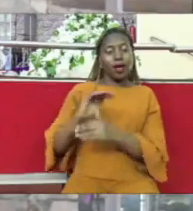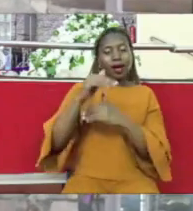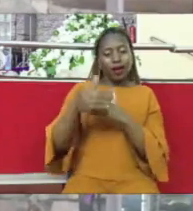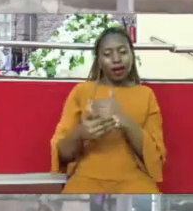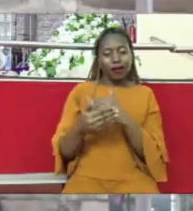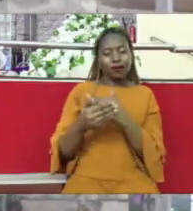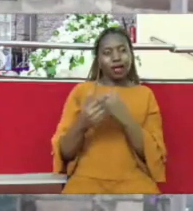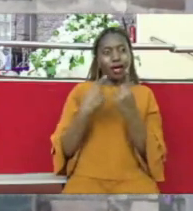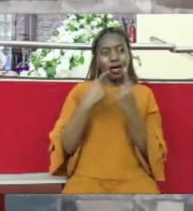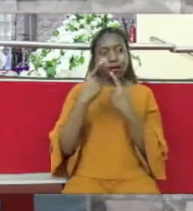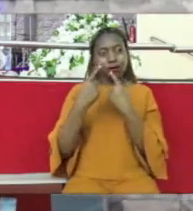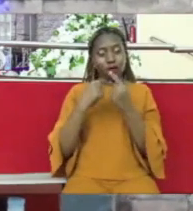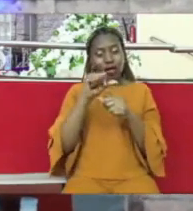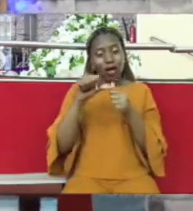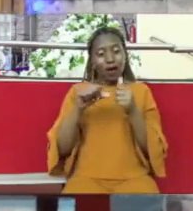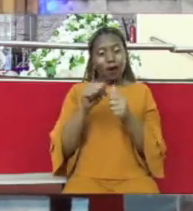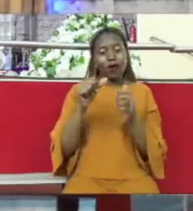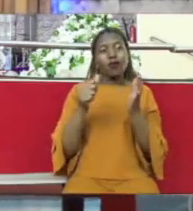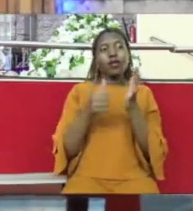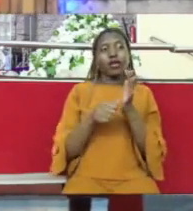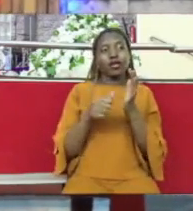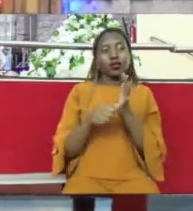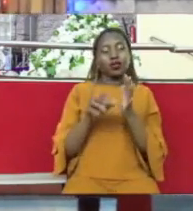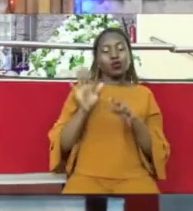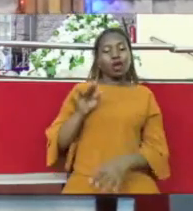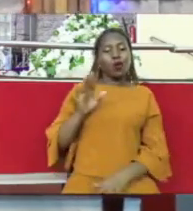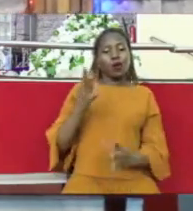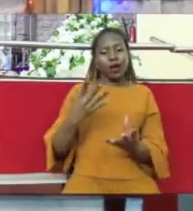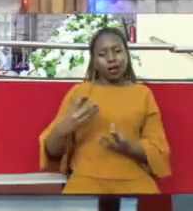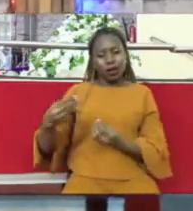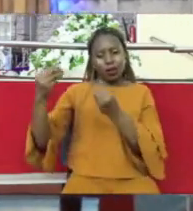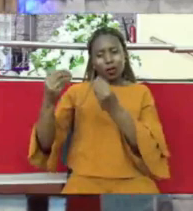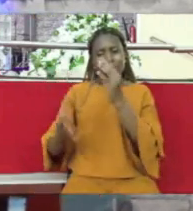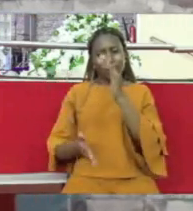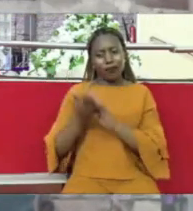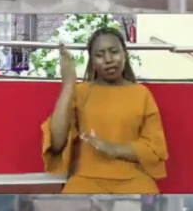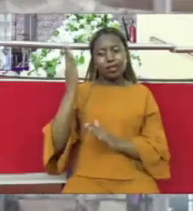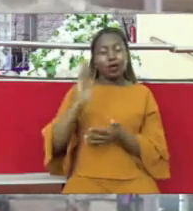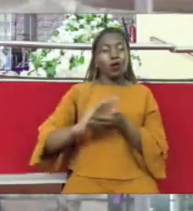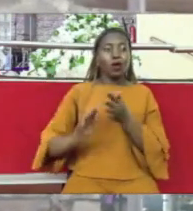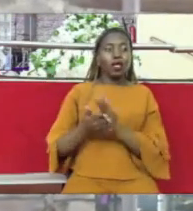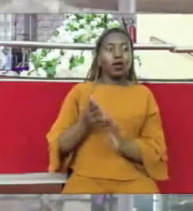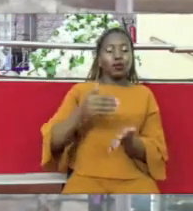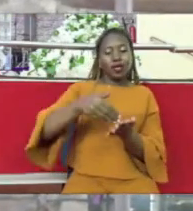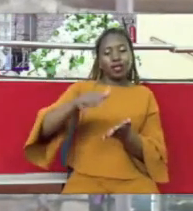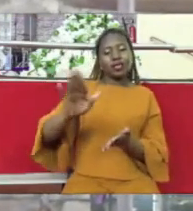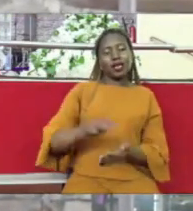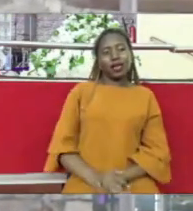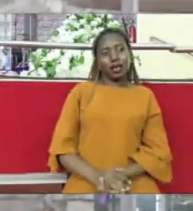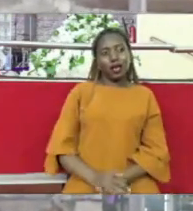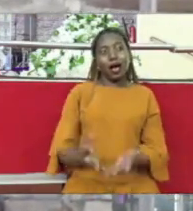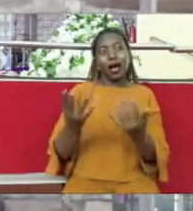she runs without even being sent. Na baada ya kuzungumza naye anakimbia hata bila kabla ya kutumwa. Suddenly she does not